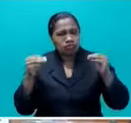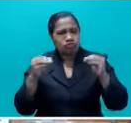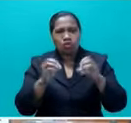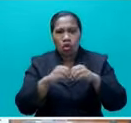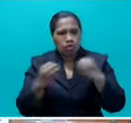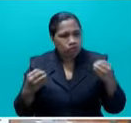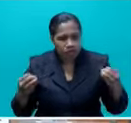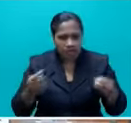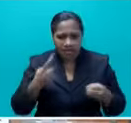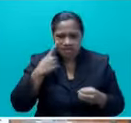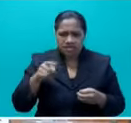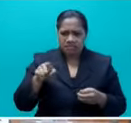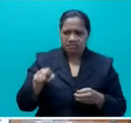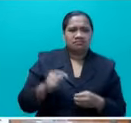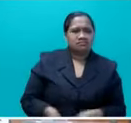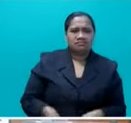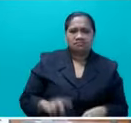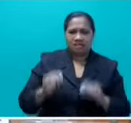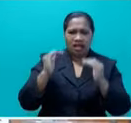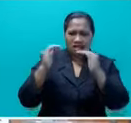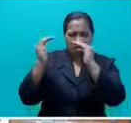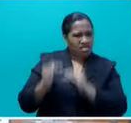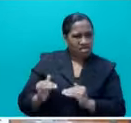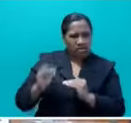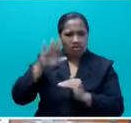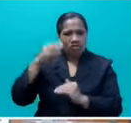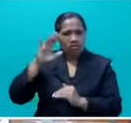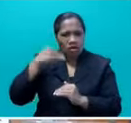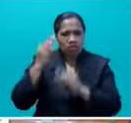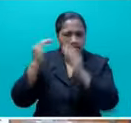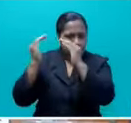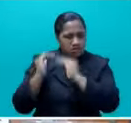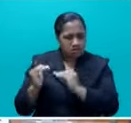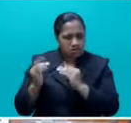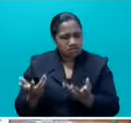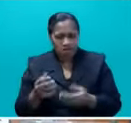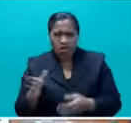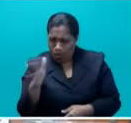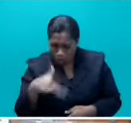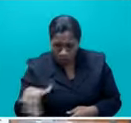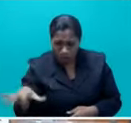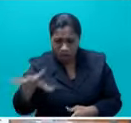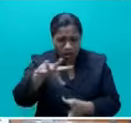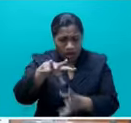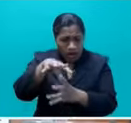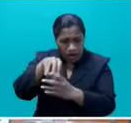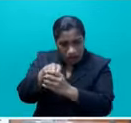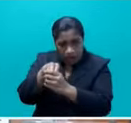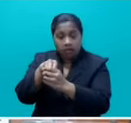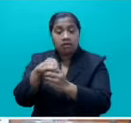them as second-class citizens, all of that is part and parcel of this building up of a